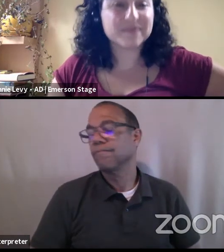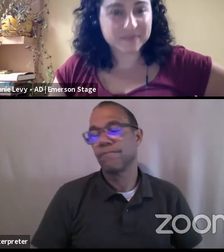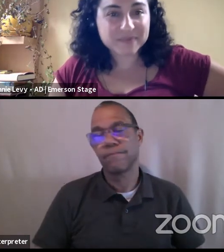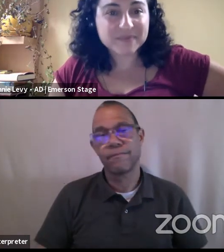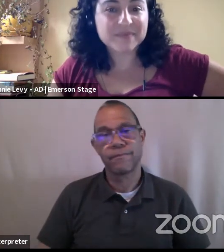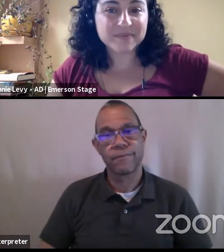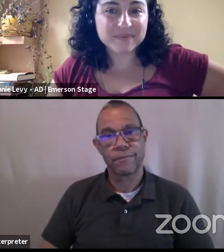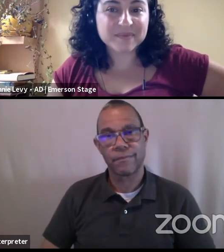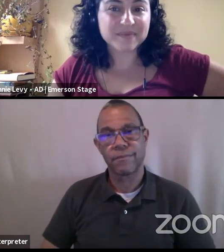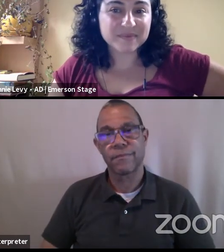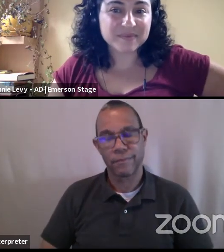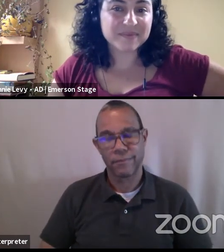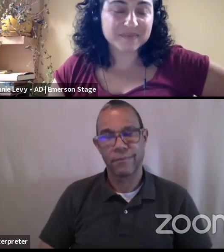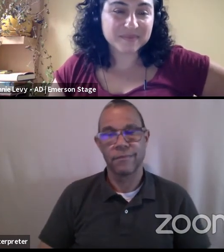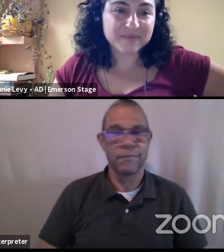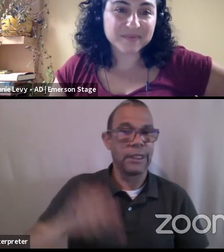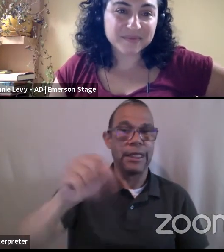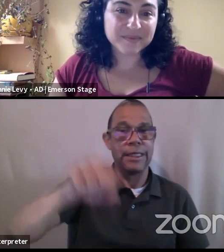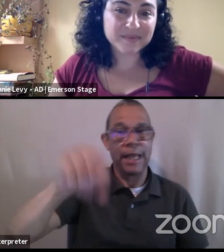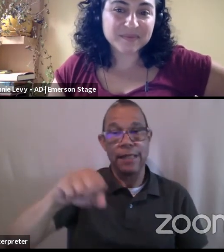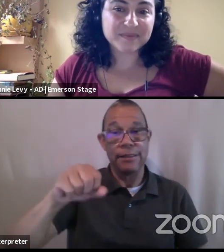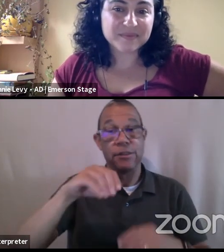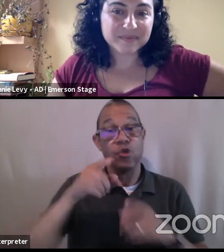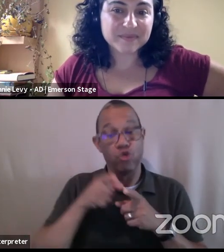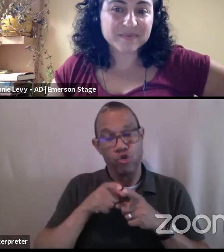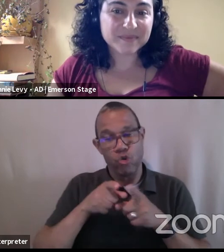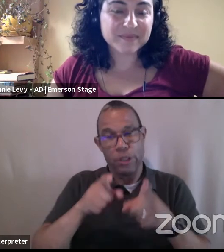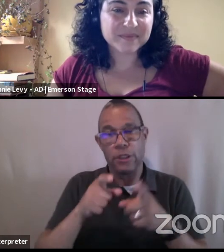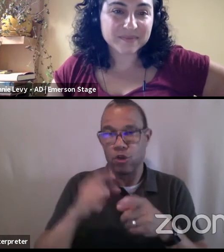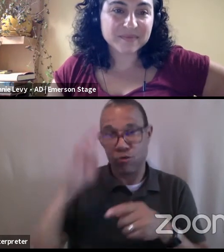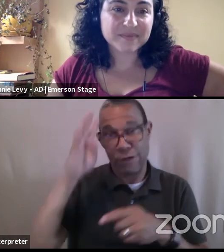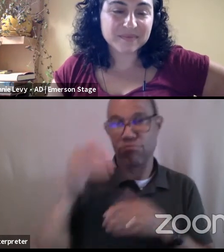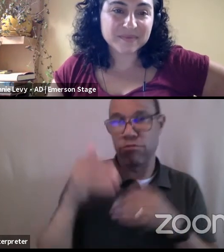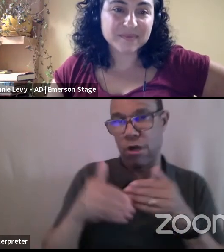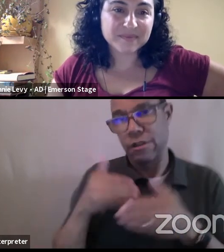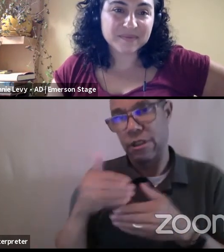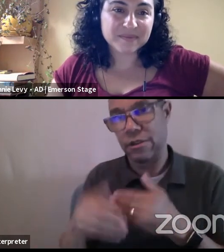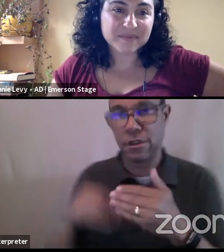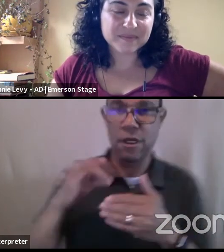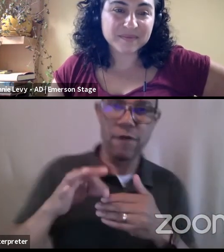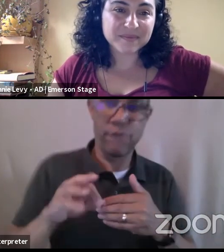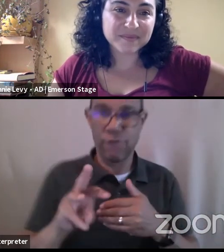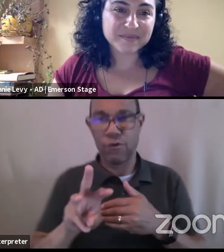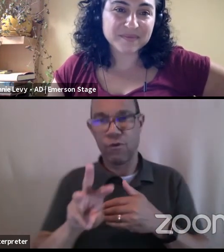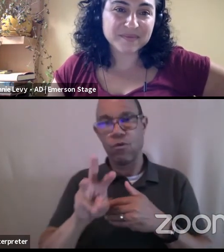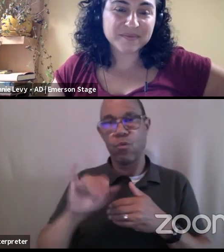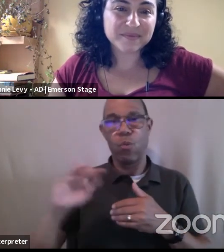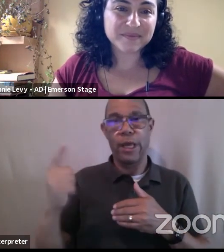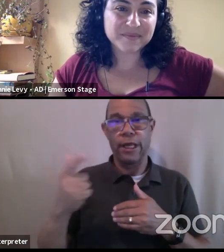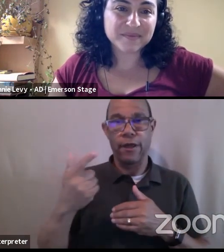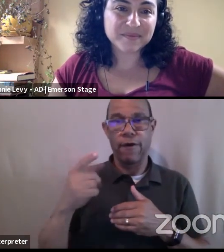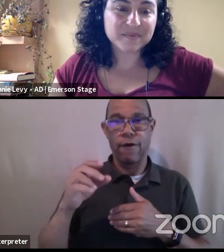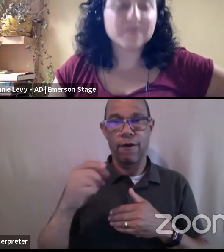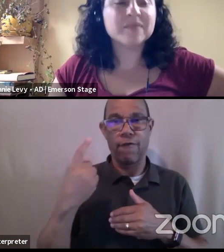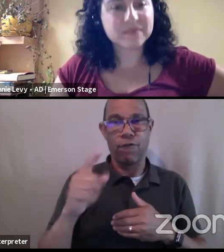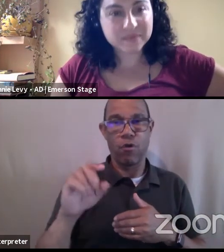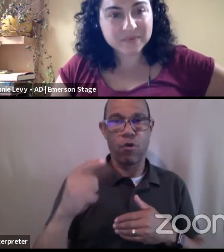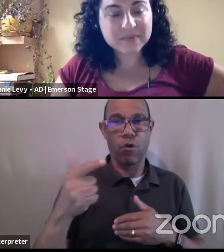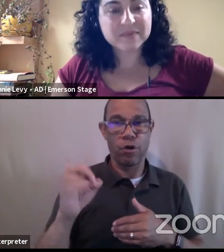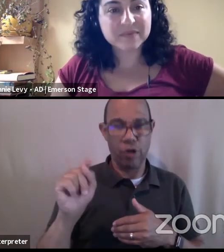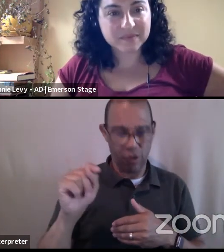of uh uh waiting for godot uh you know i had this vague picture of what online theater could be and